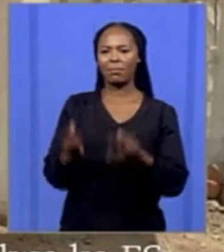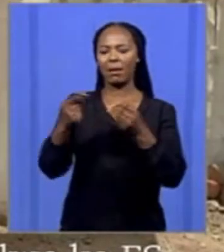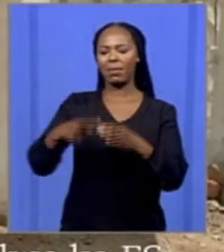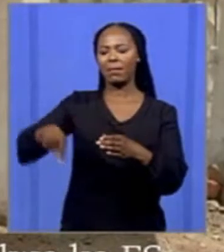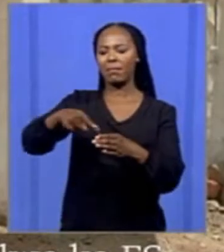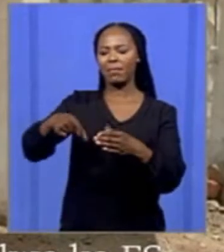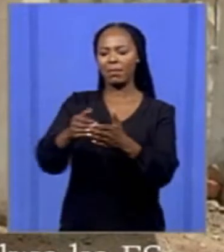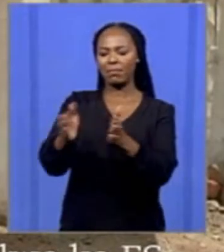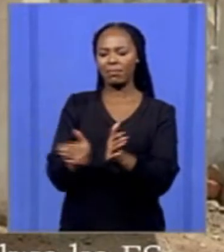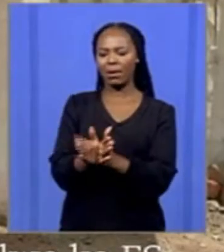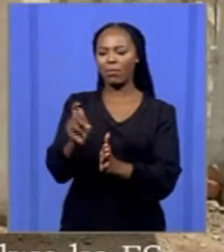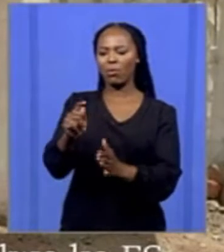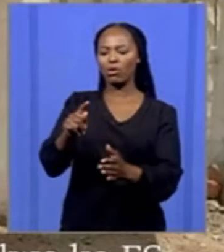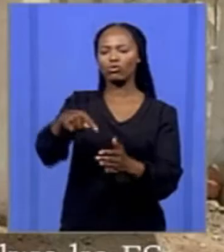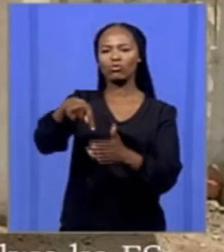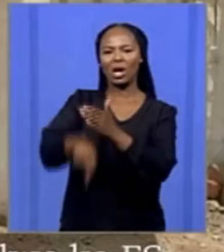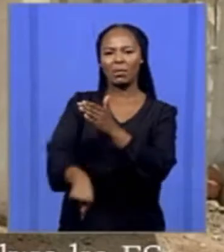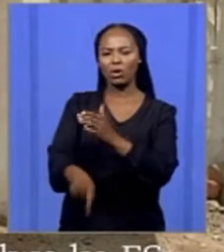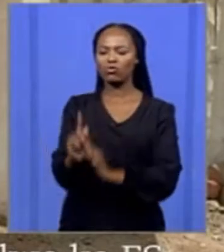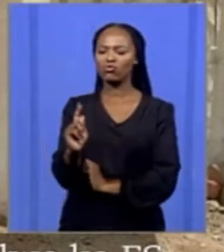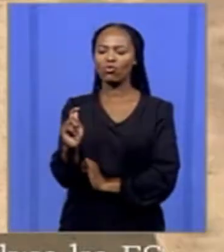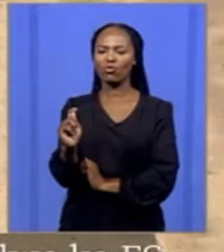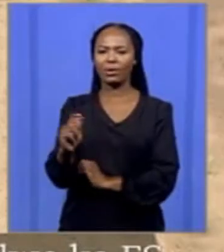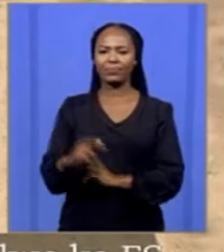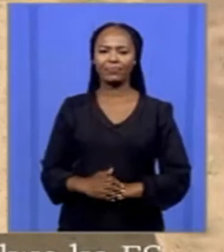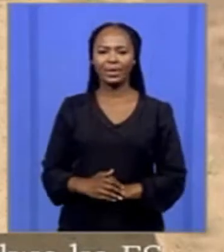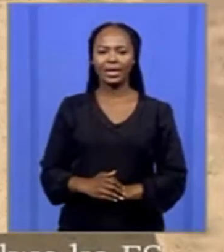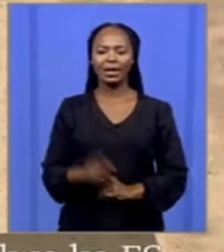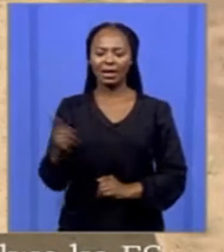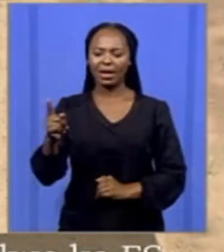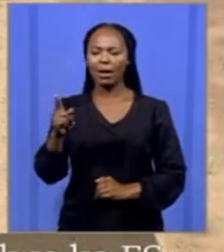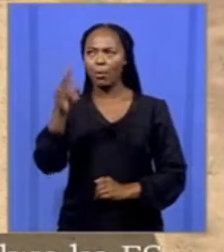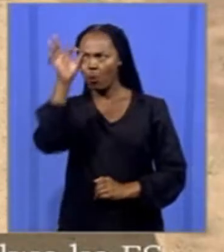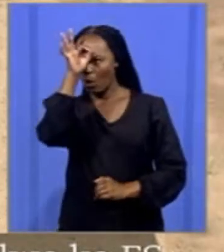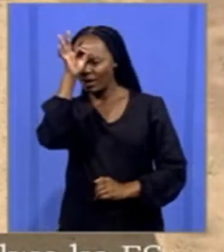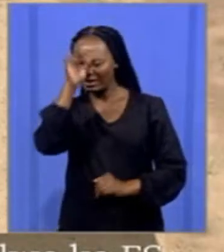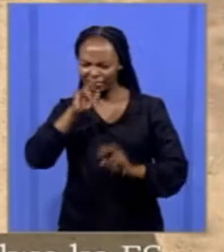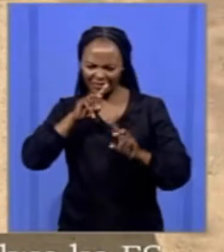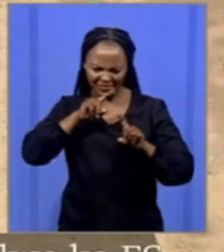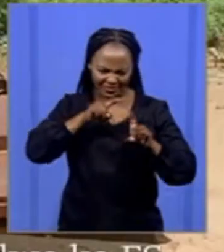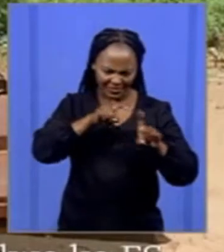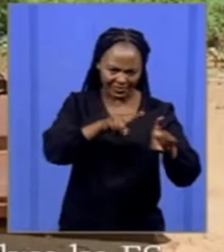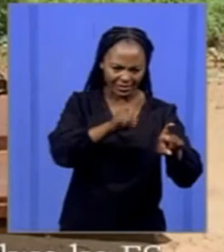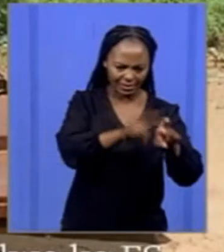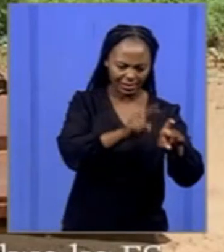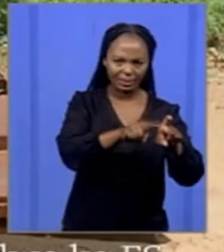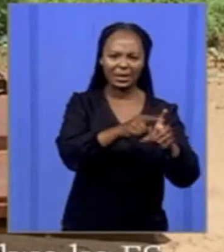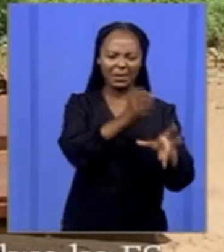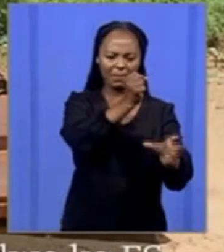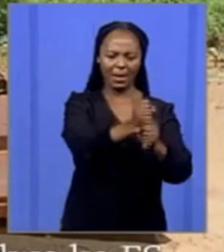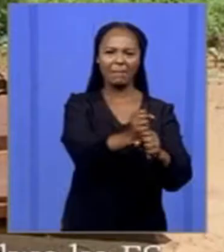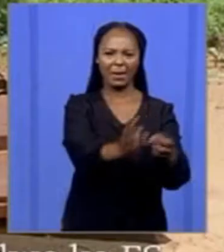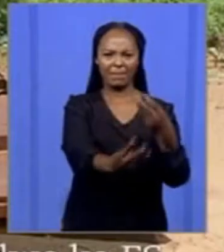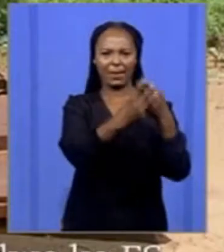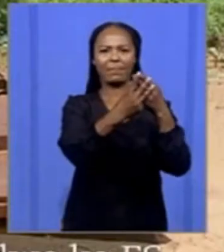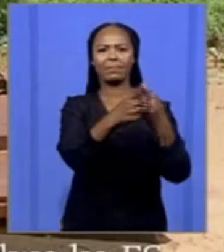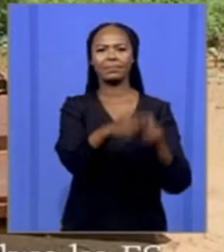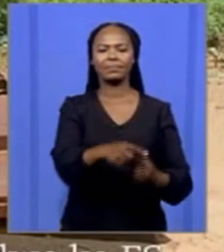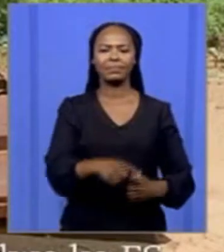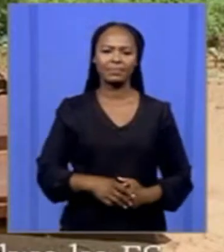ya Botsholamare. Mogononelwa o lotule mehlalo ke maphodisa go fihla ka Botšhabelo mo a golegilego gona.